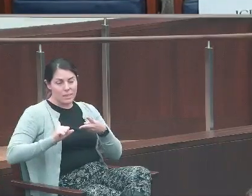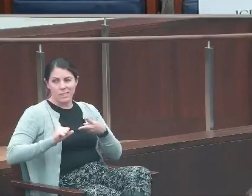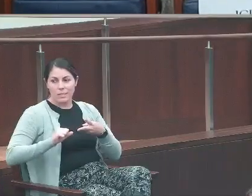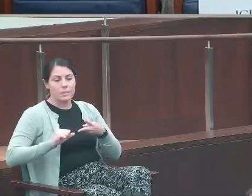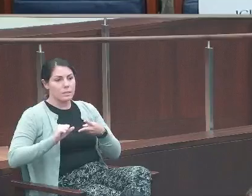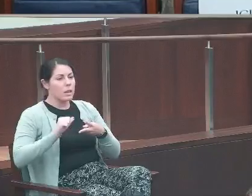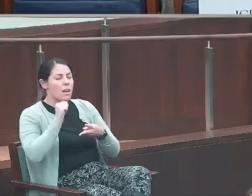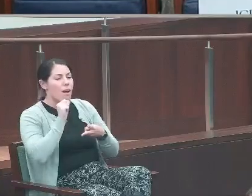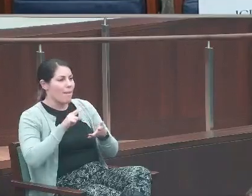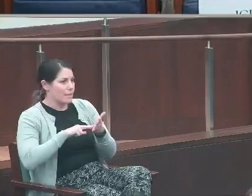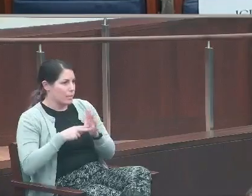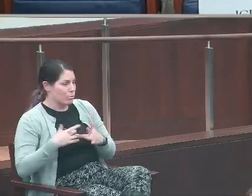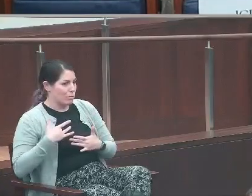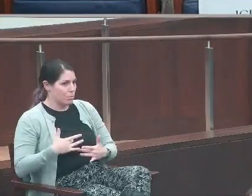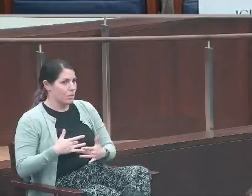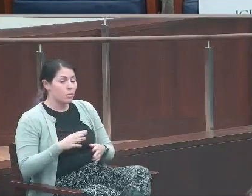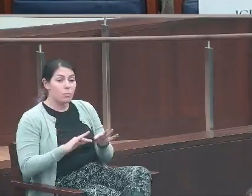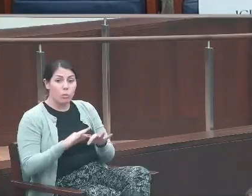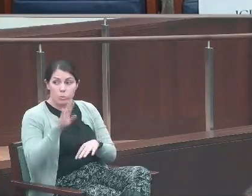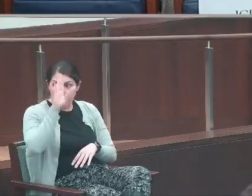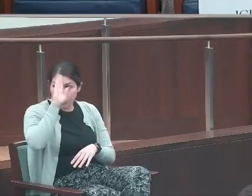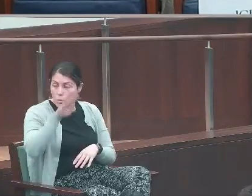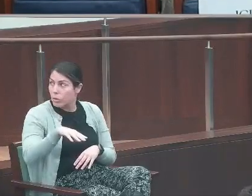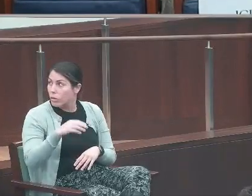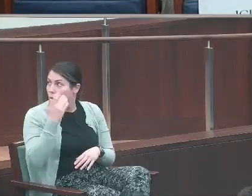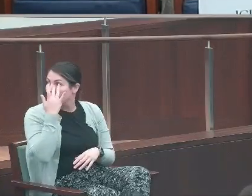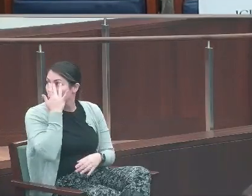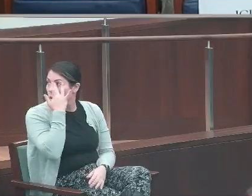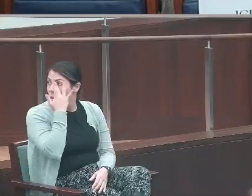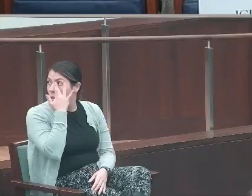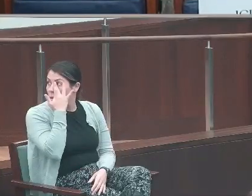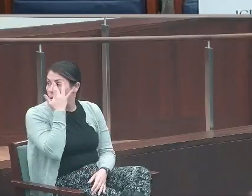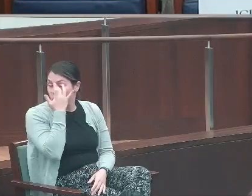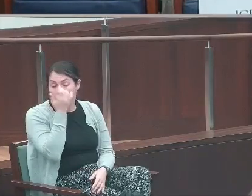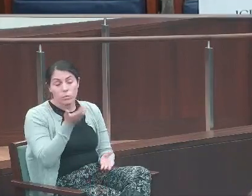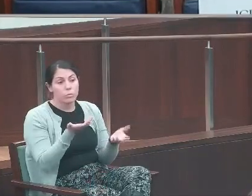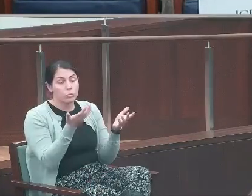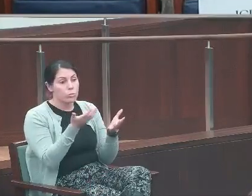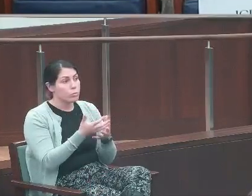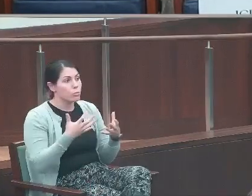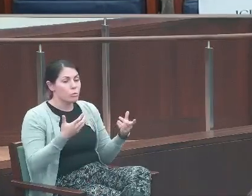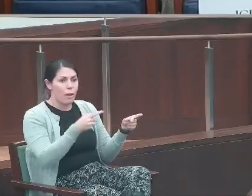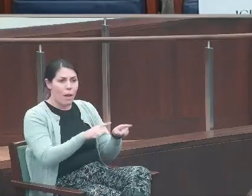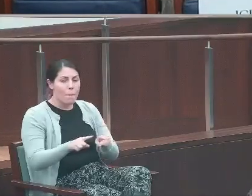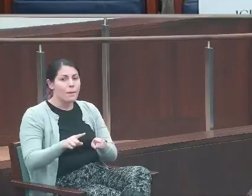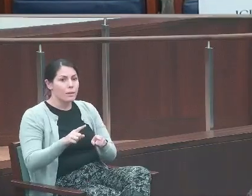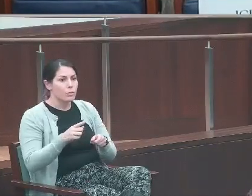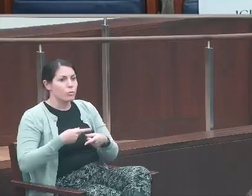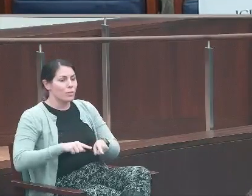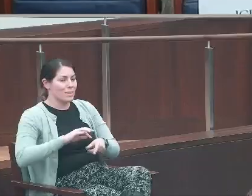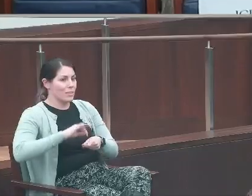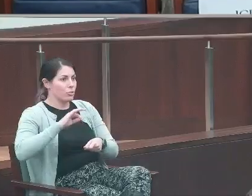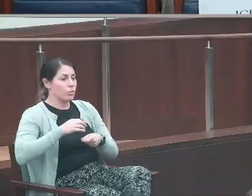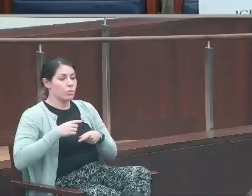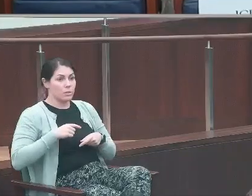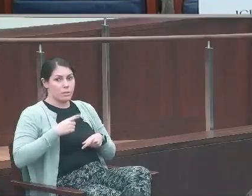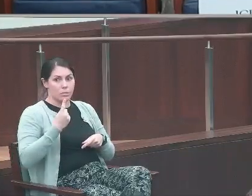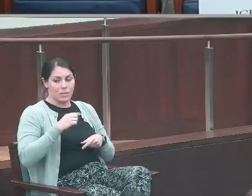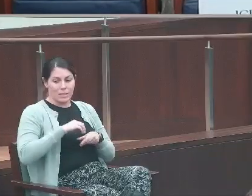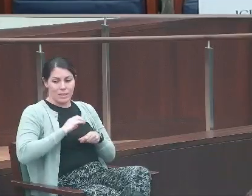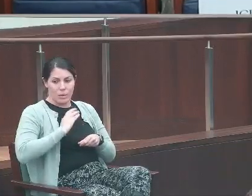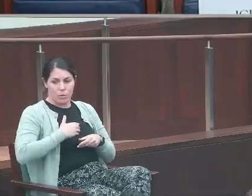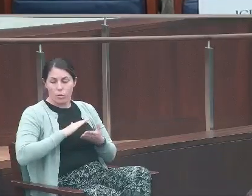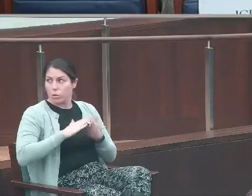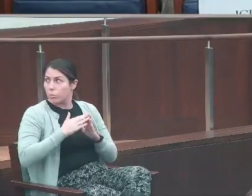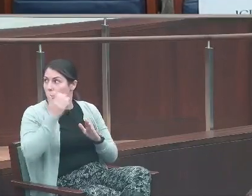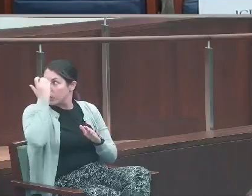unintentional. And it's important to note there was so much happening during the election that I think some in our community and certainly the broader